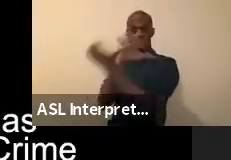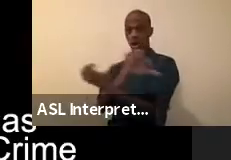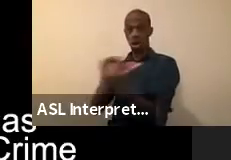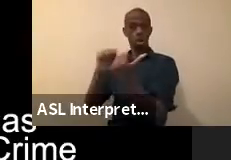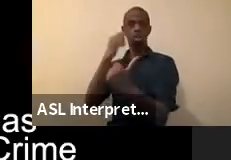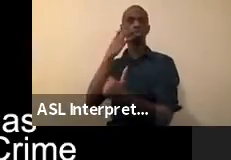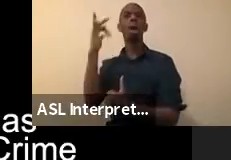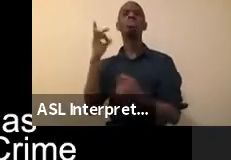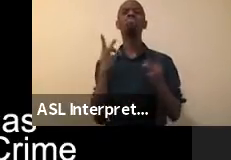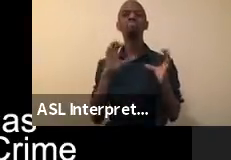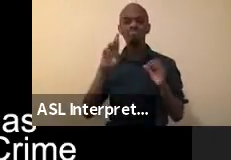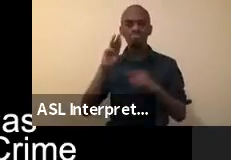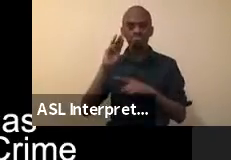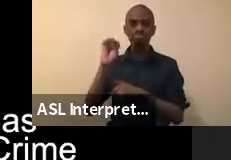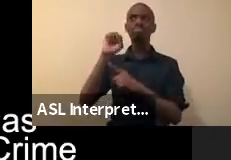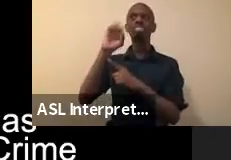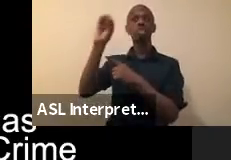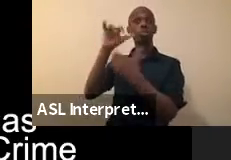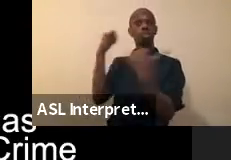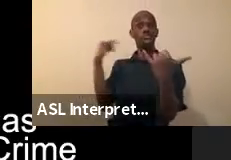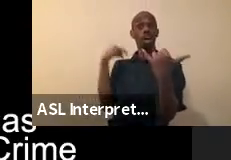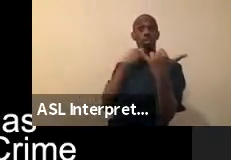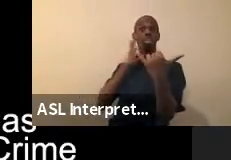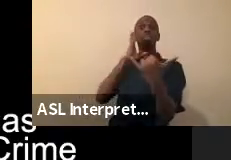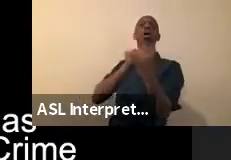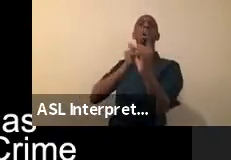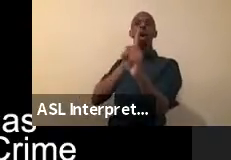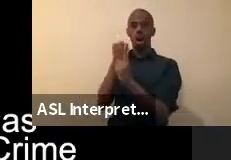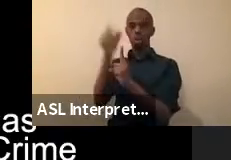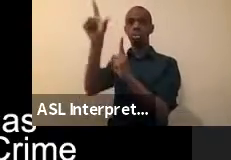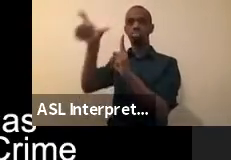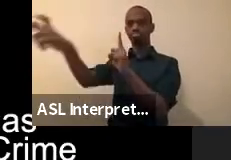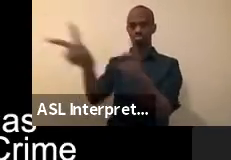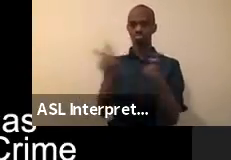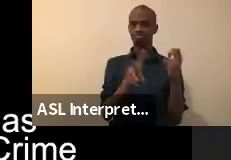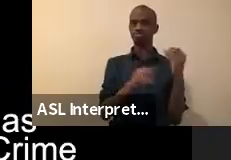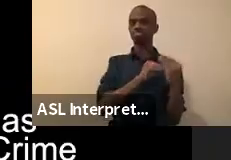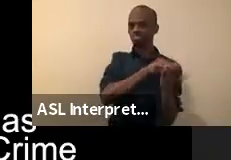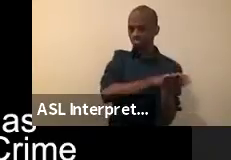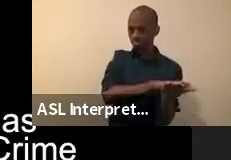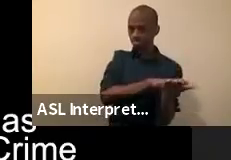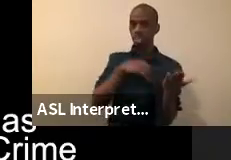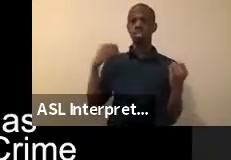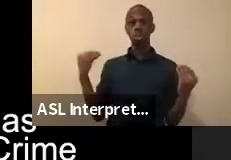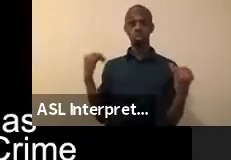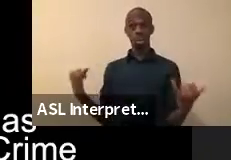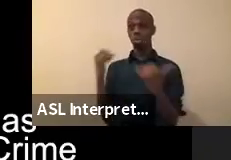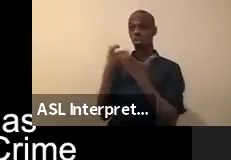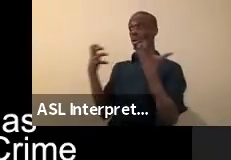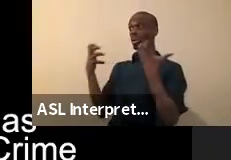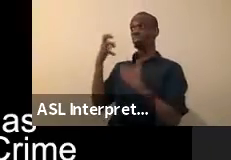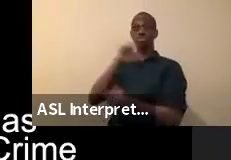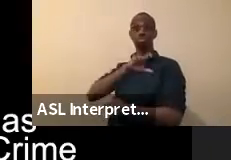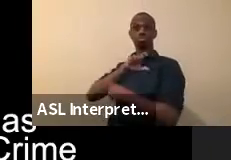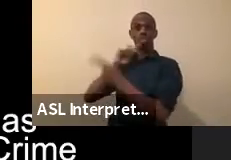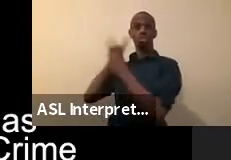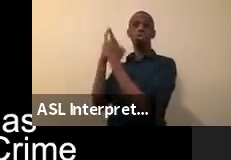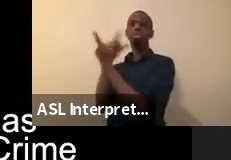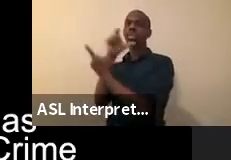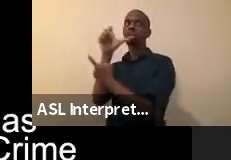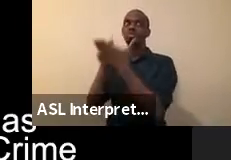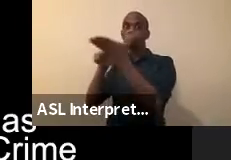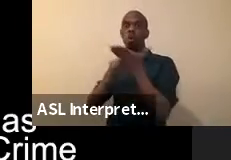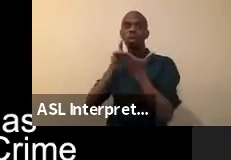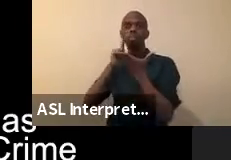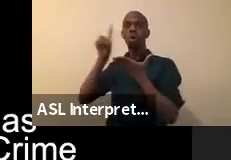But again, police departments and, they're not required to supply this data, right?